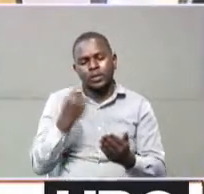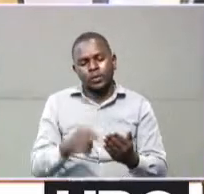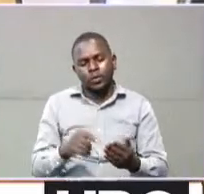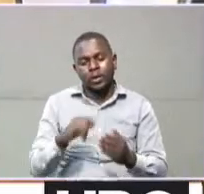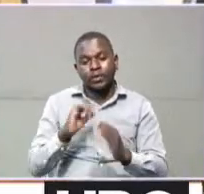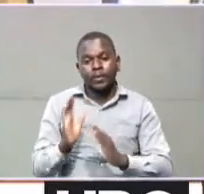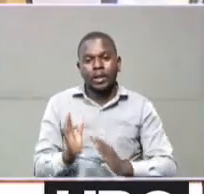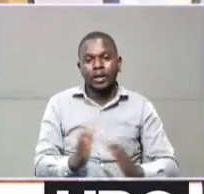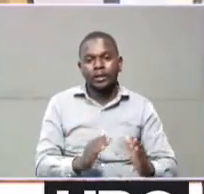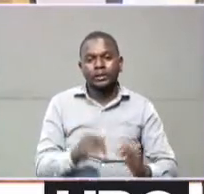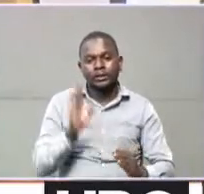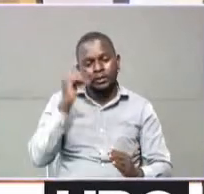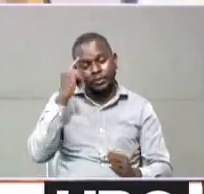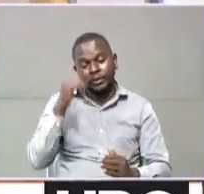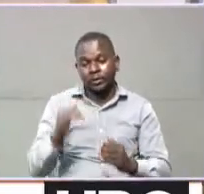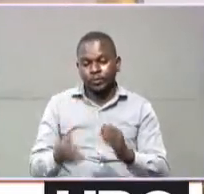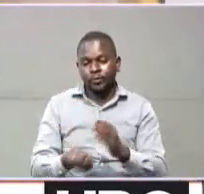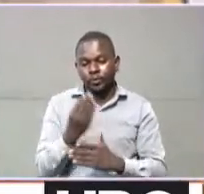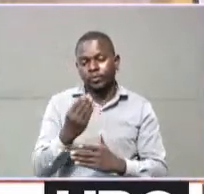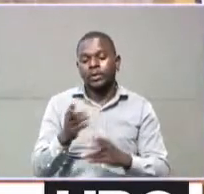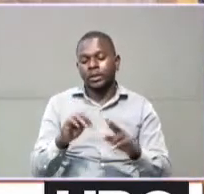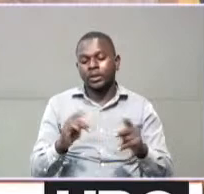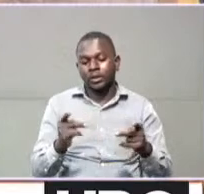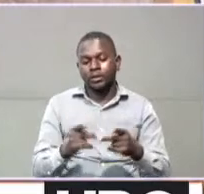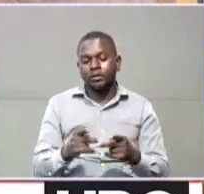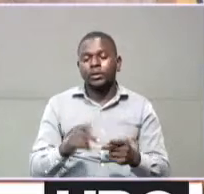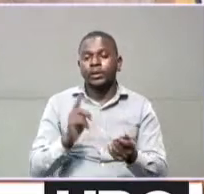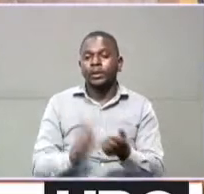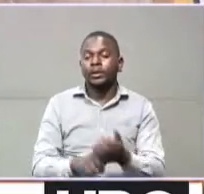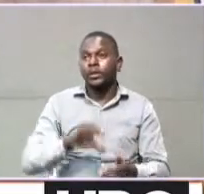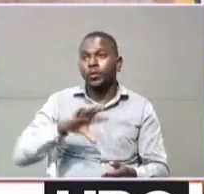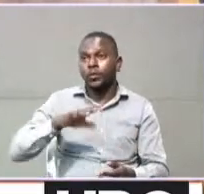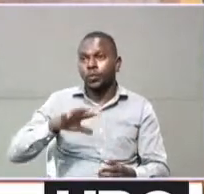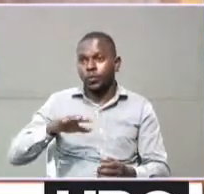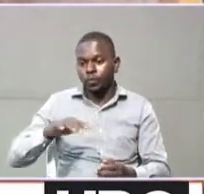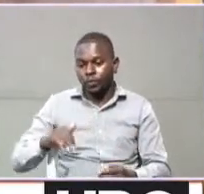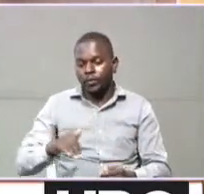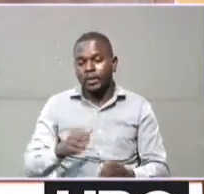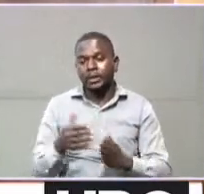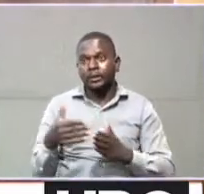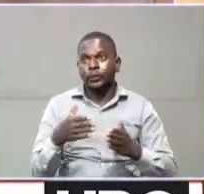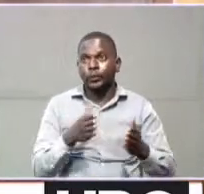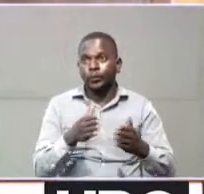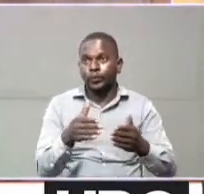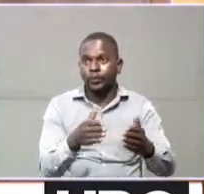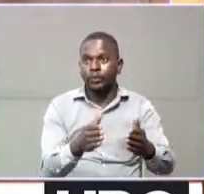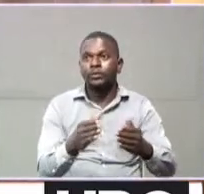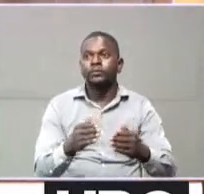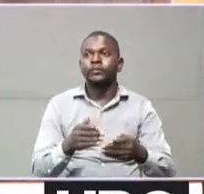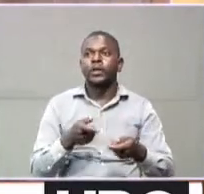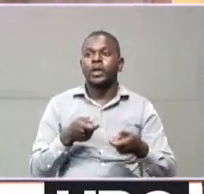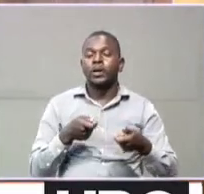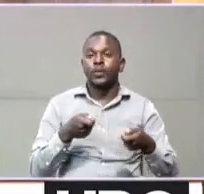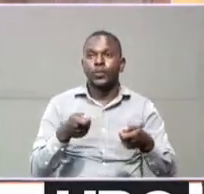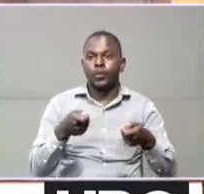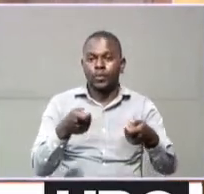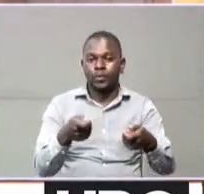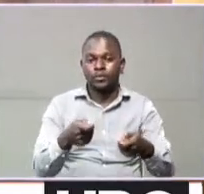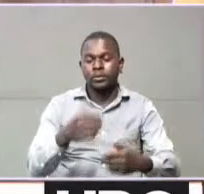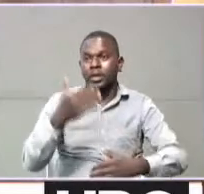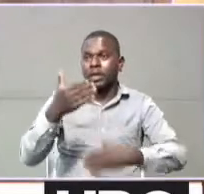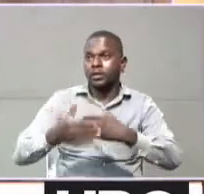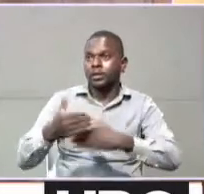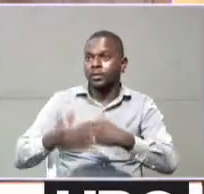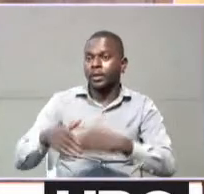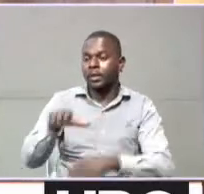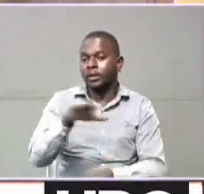government put in place to ensure that we tap water from all these lakes and rivers to irrigate the surrounding